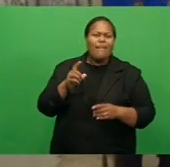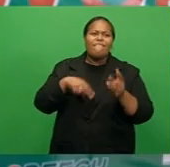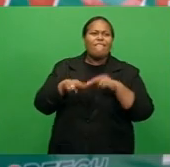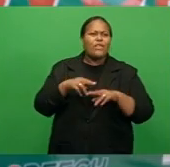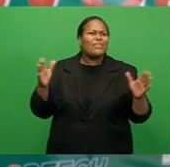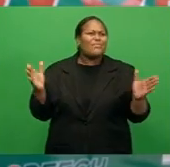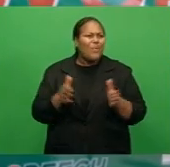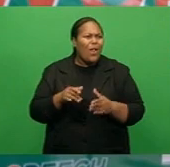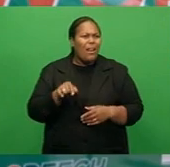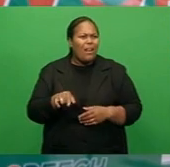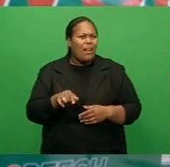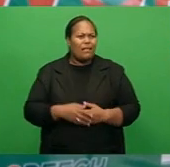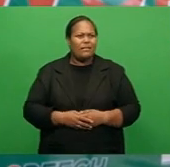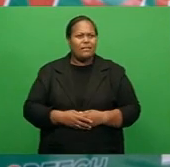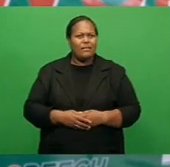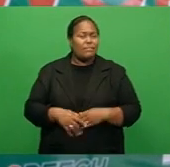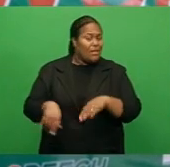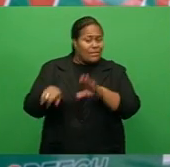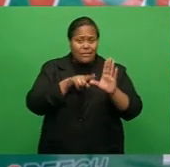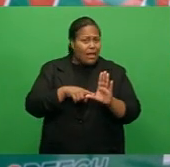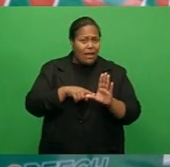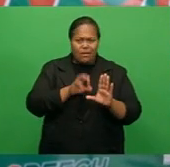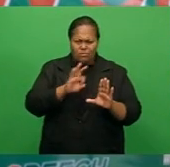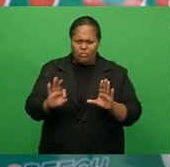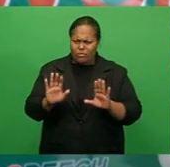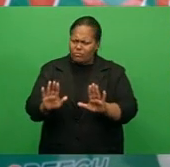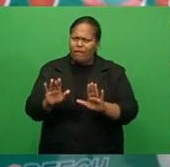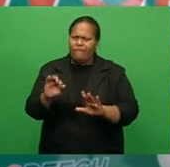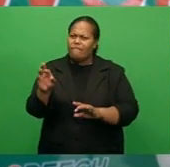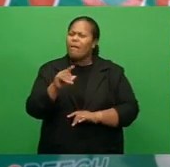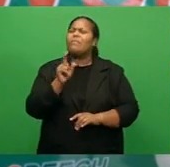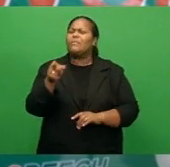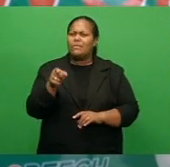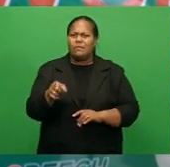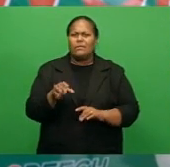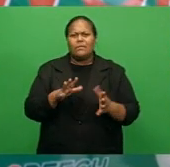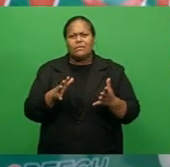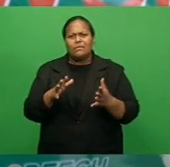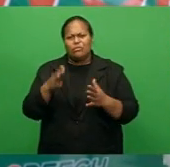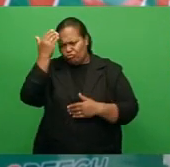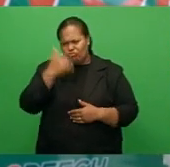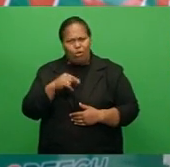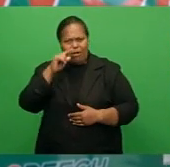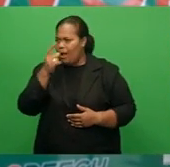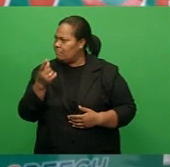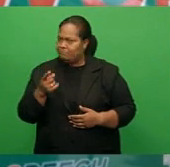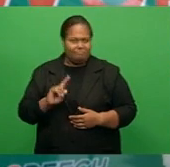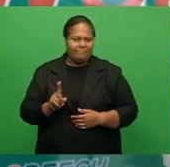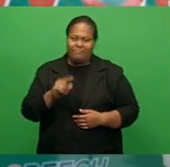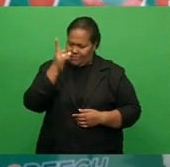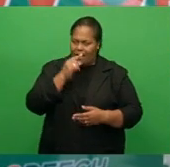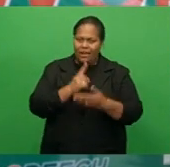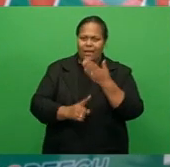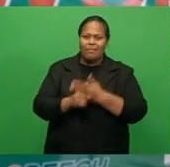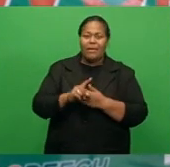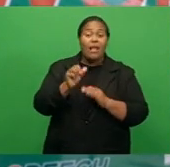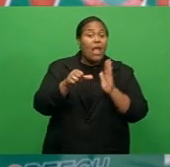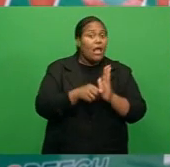doesn't stop you from having a stroke. It can affect any age group. We've had very young ones up till the age of 12, as you've